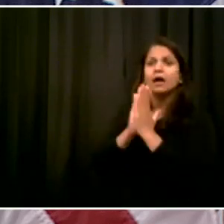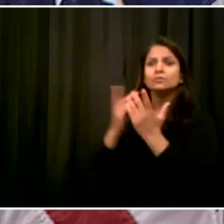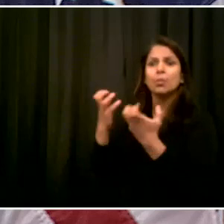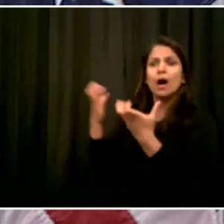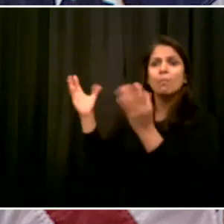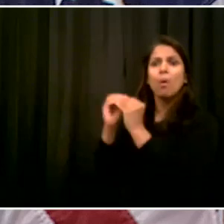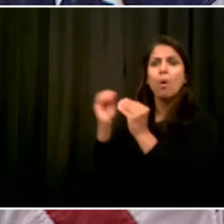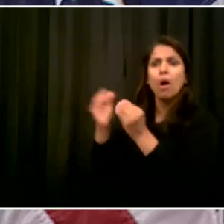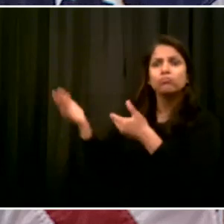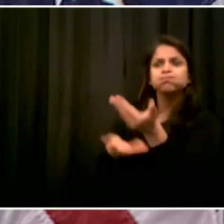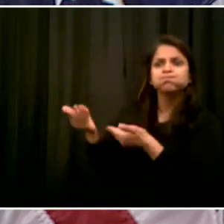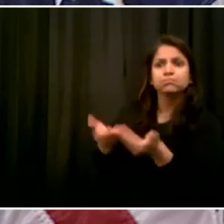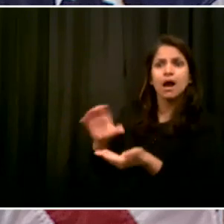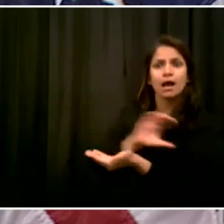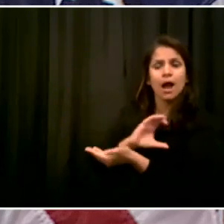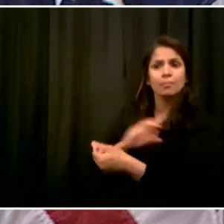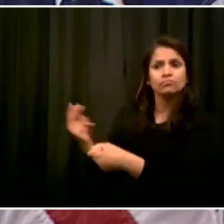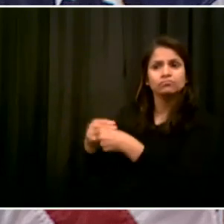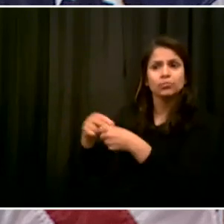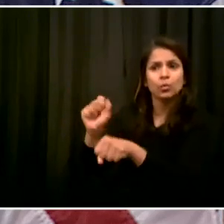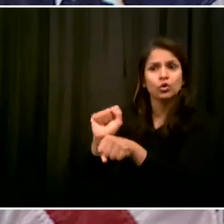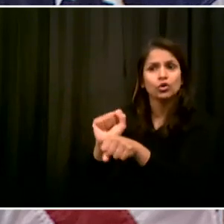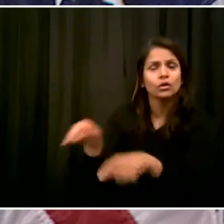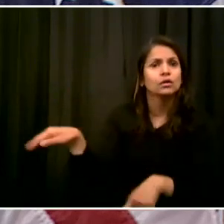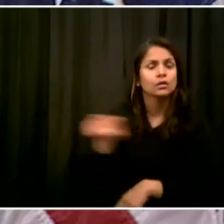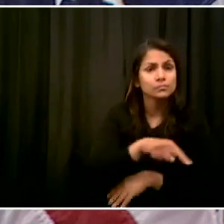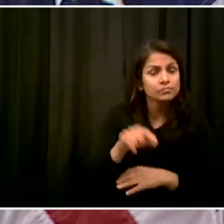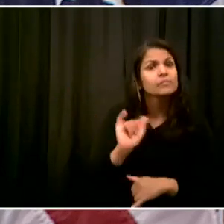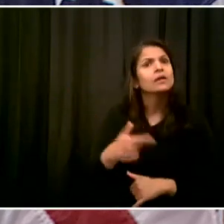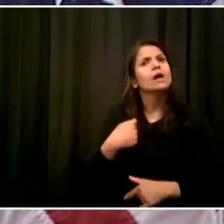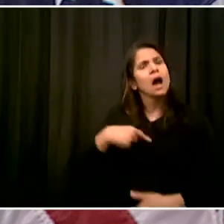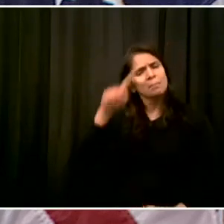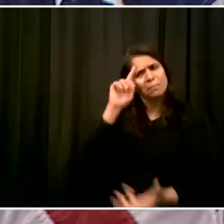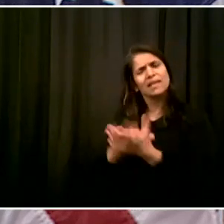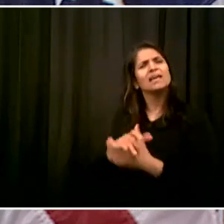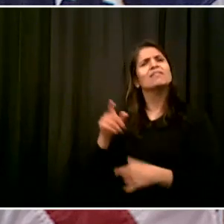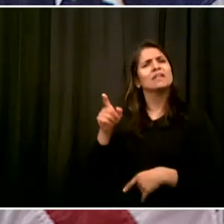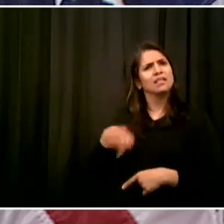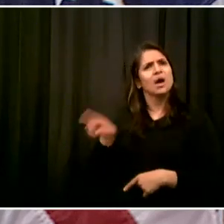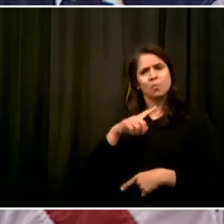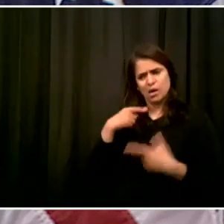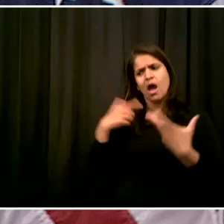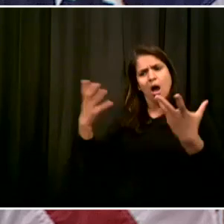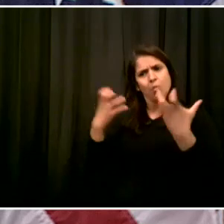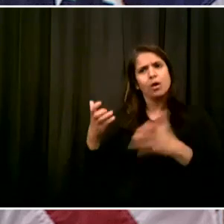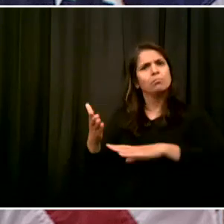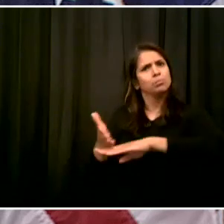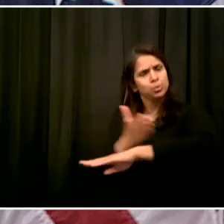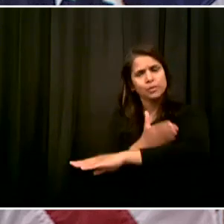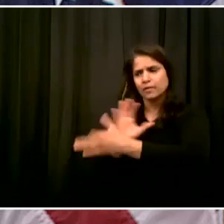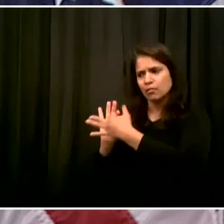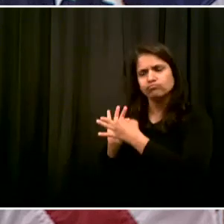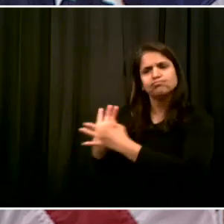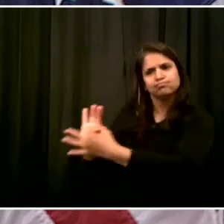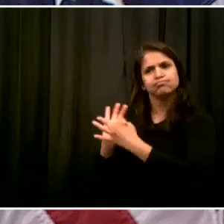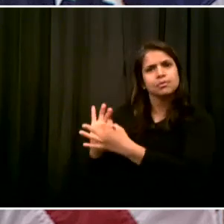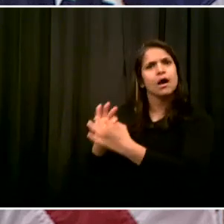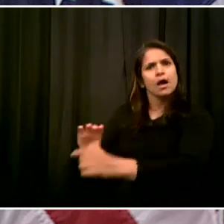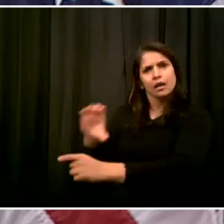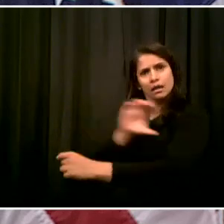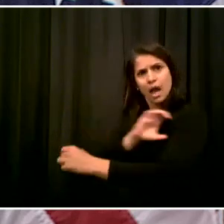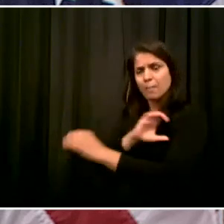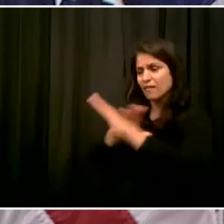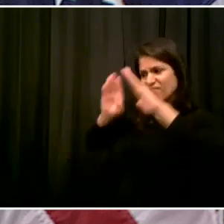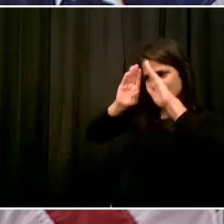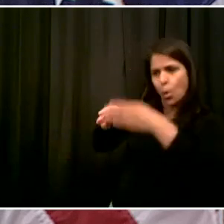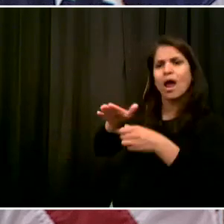policing. So we're going to have a negotiation with the council as always, and there's going to be a give and take, and we're going to think together about a range of options. But